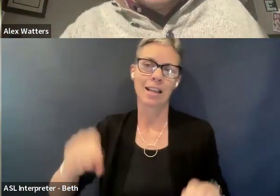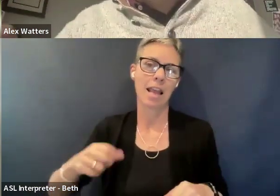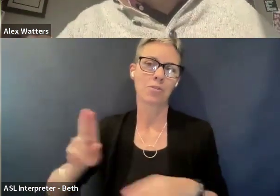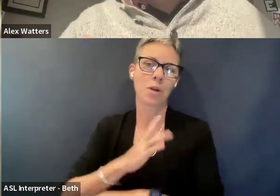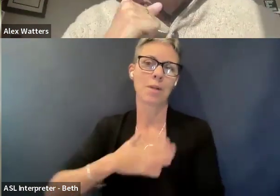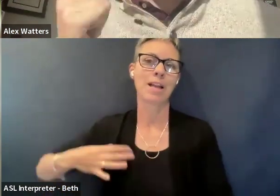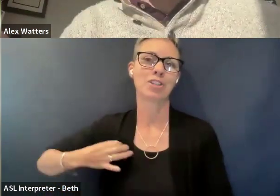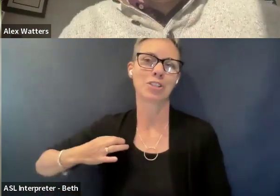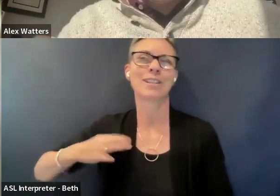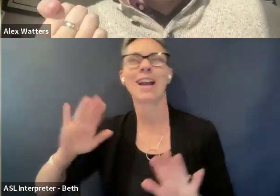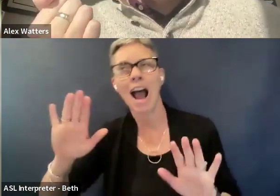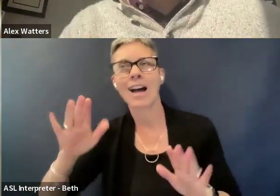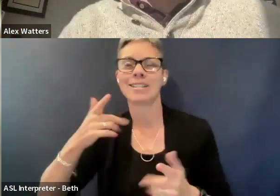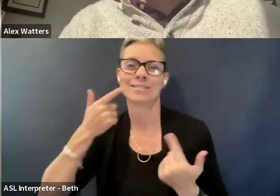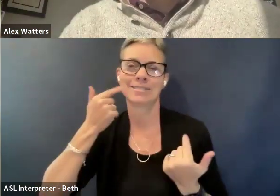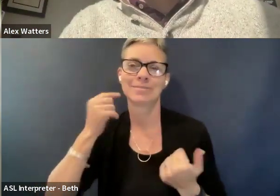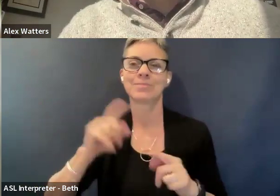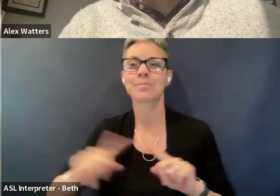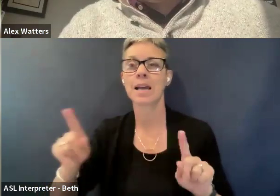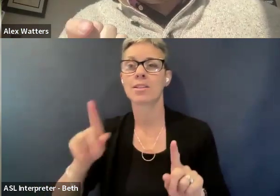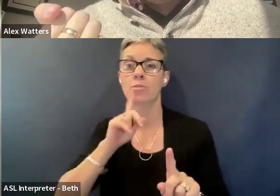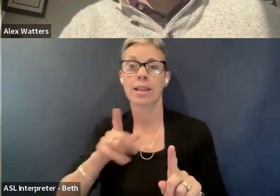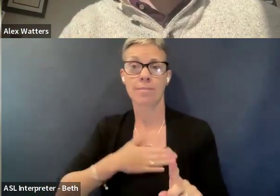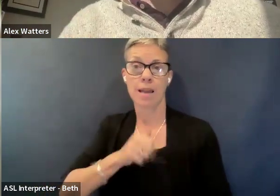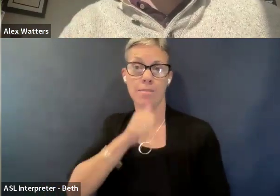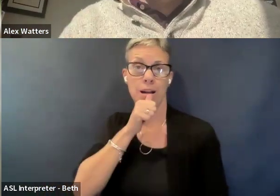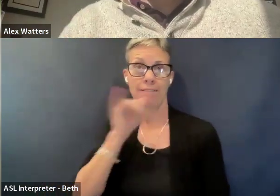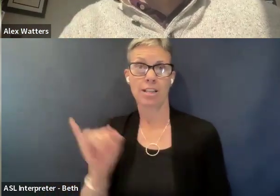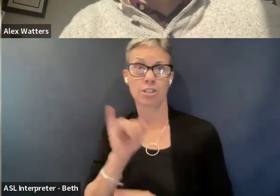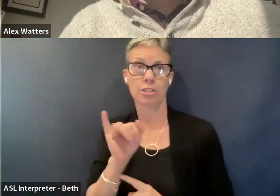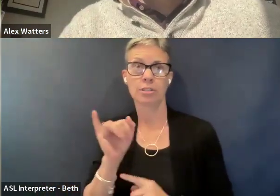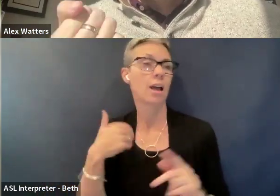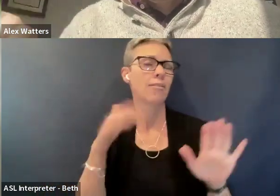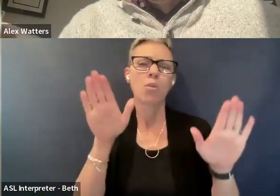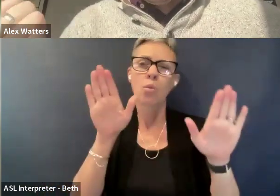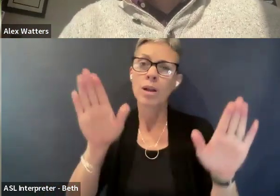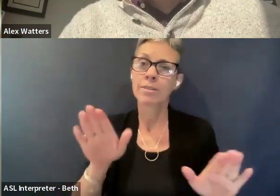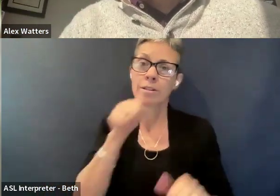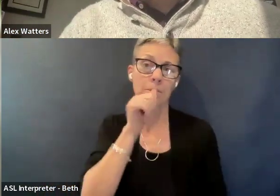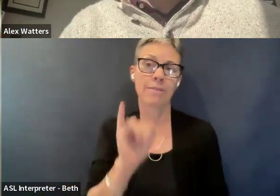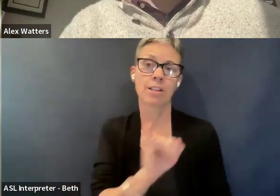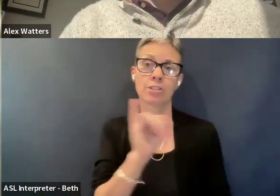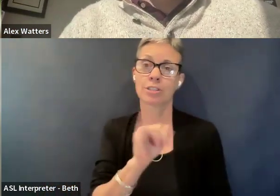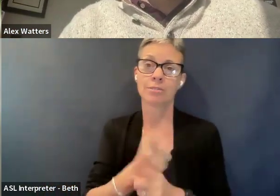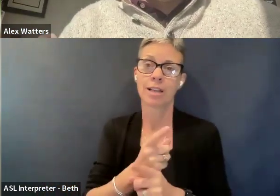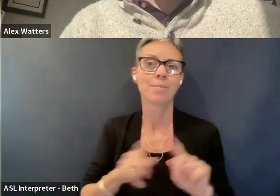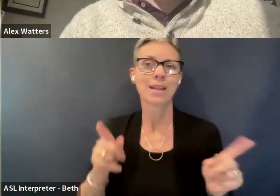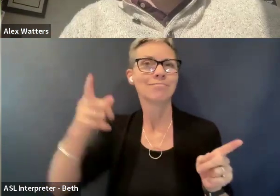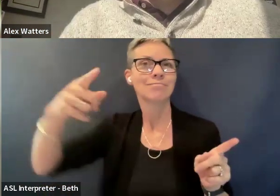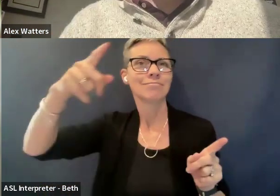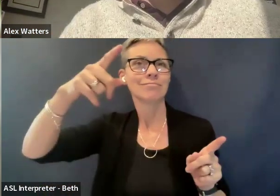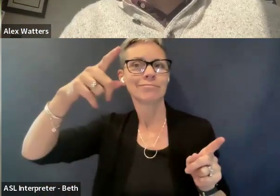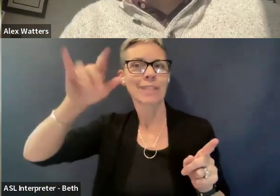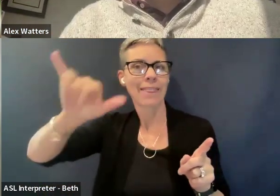But that being said, my private insurance, although I have great private insurance, they